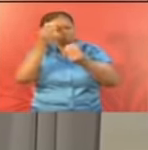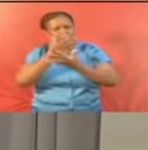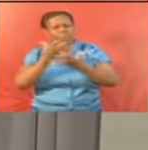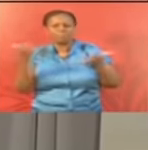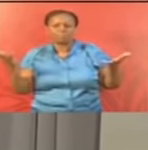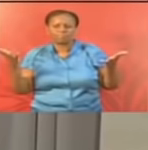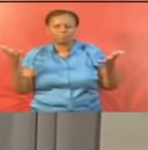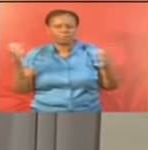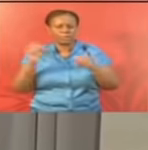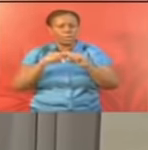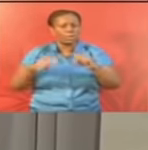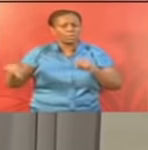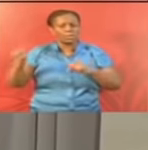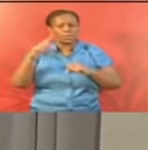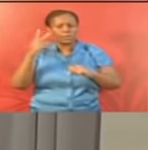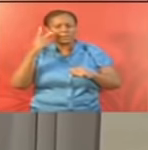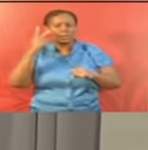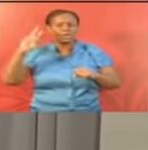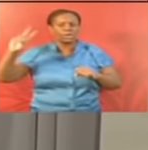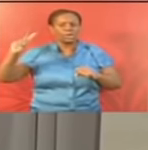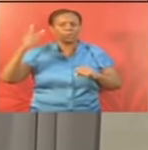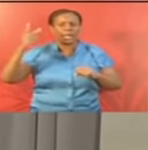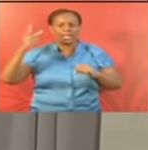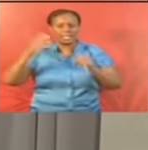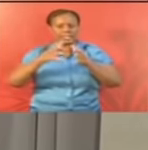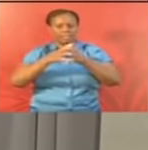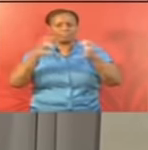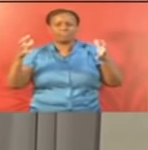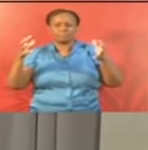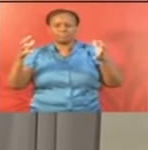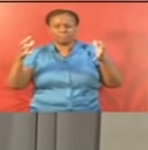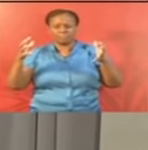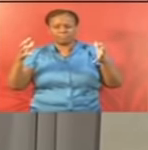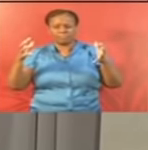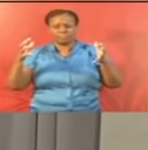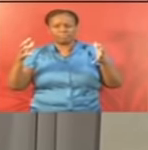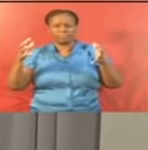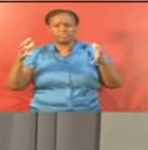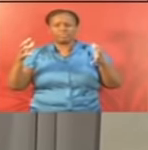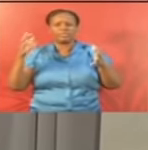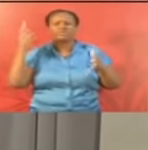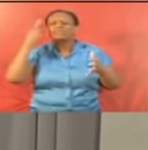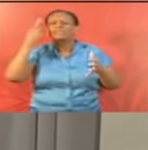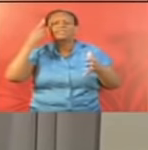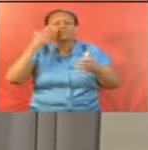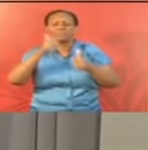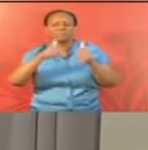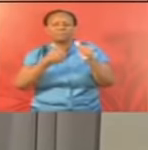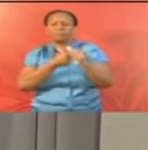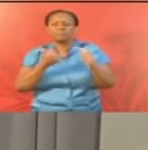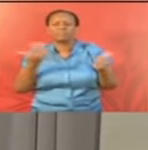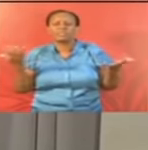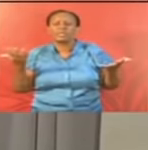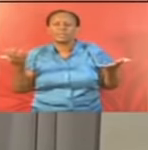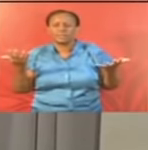second wave. What is driving the second wave are social interactions.